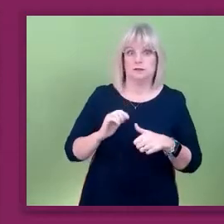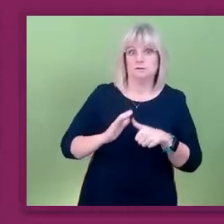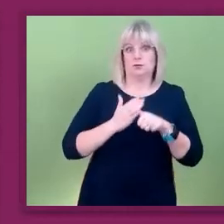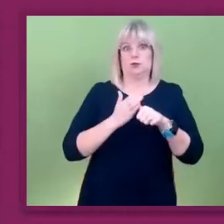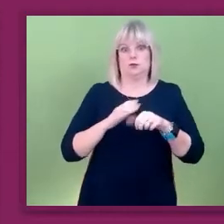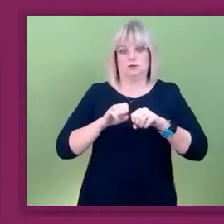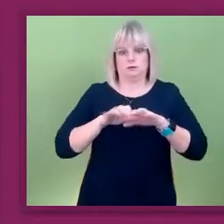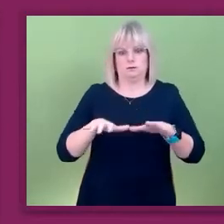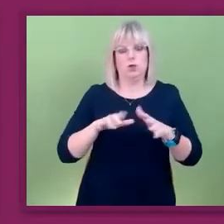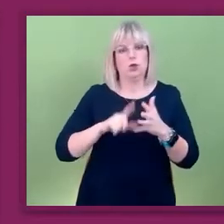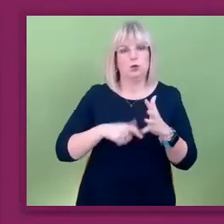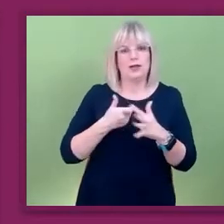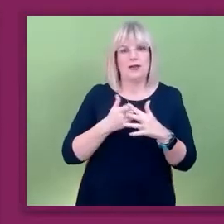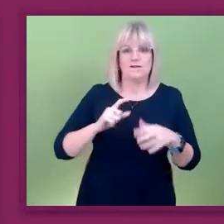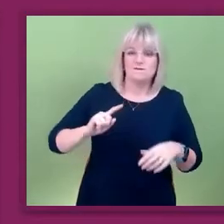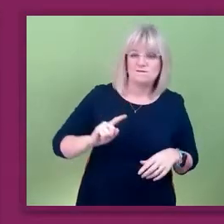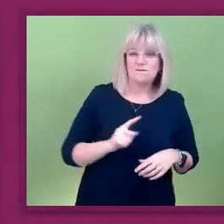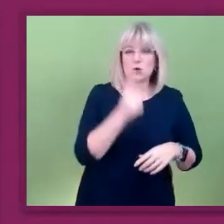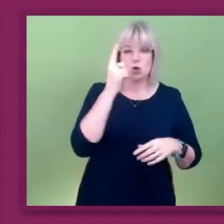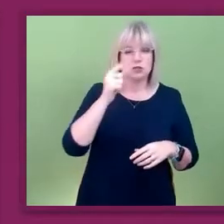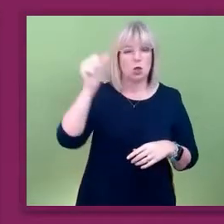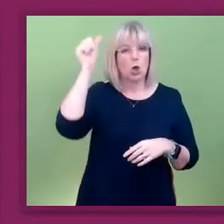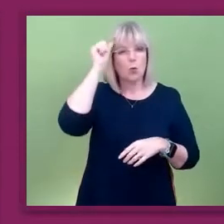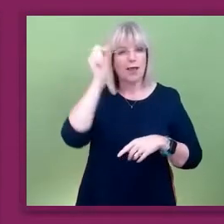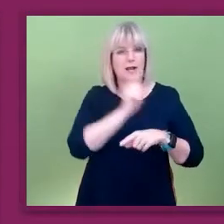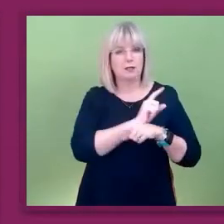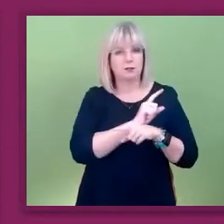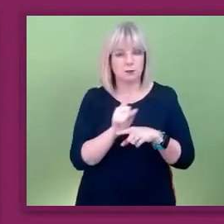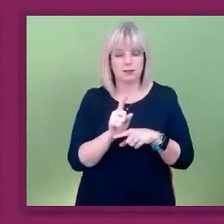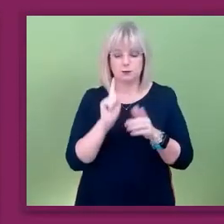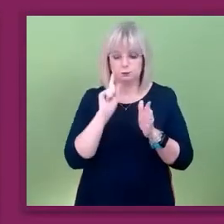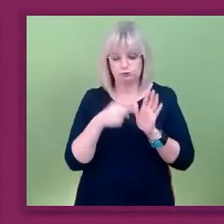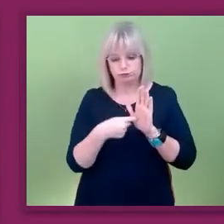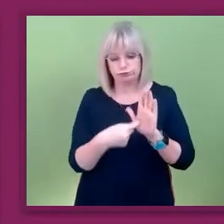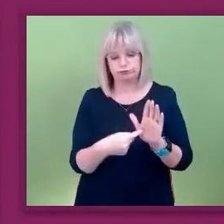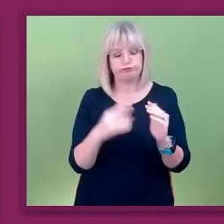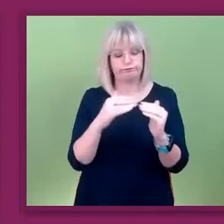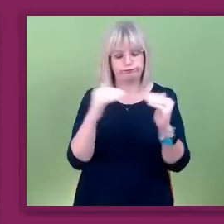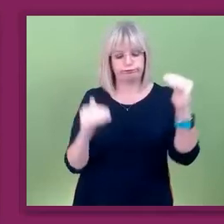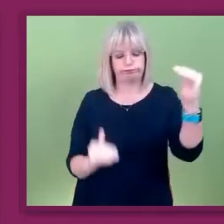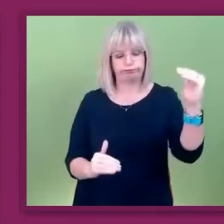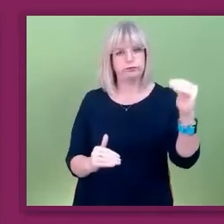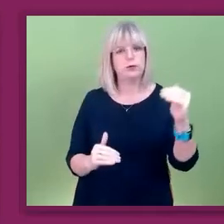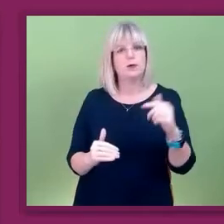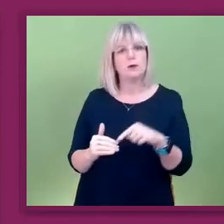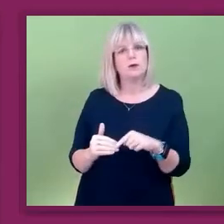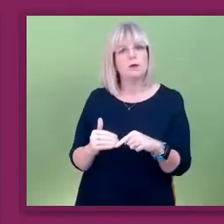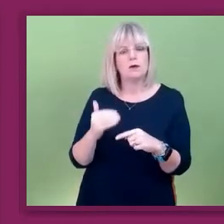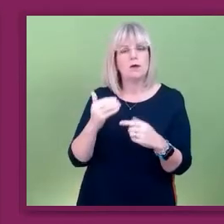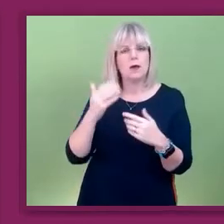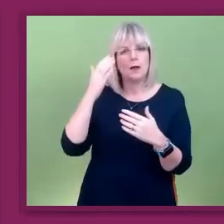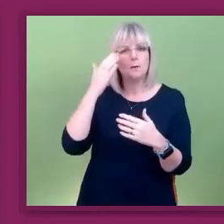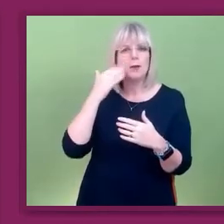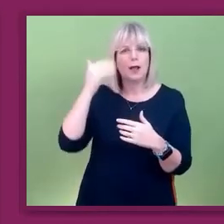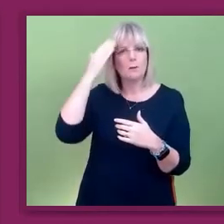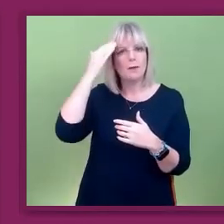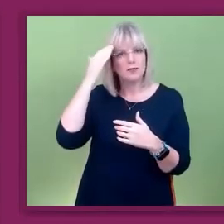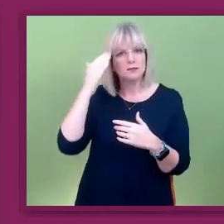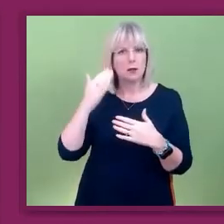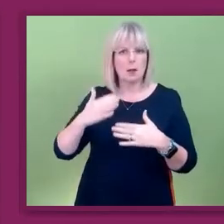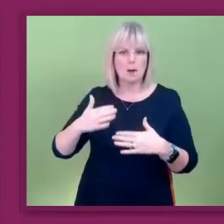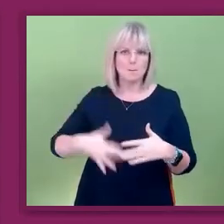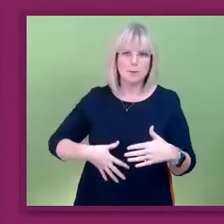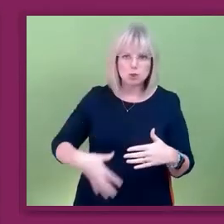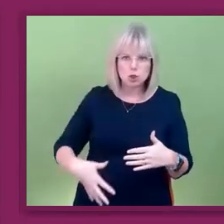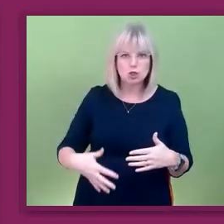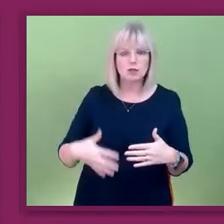ever awareness week, highlighting the disparities of Black women's maternal mental health outcomes and issues, which was called Black Maternal Mental